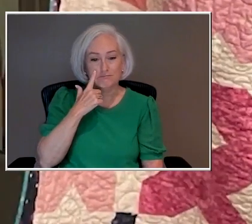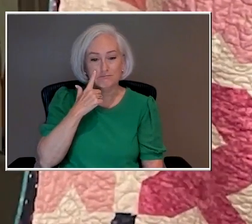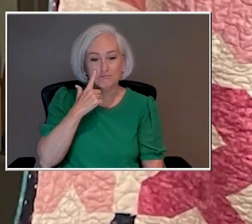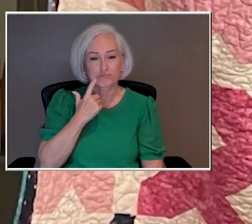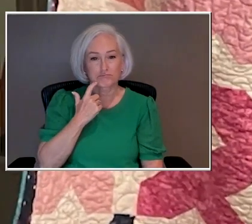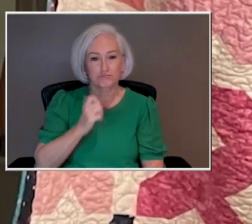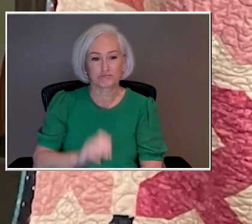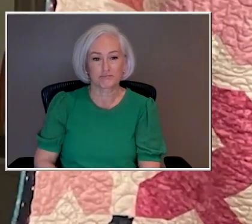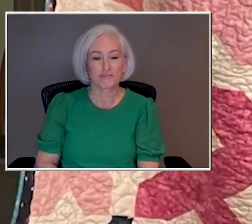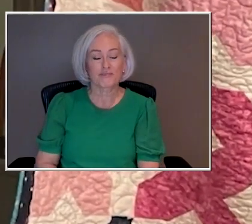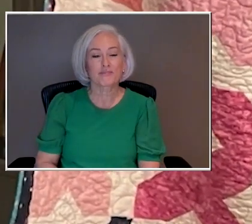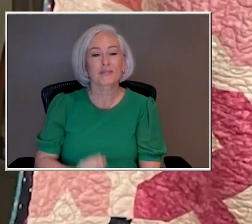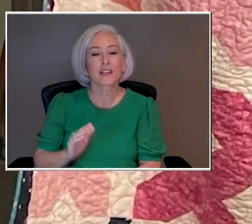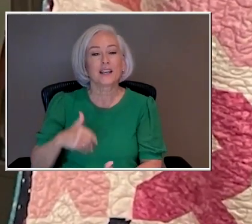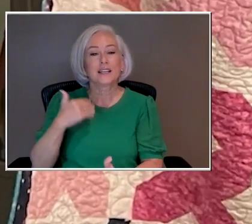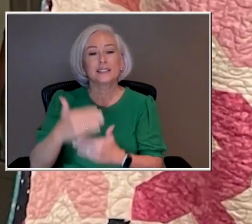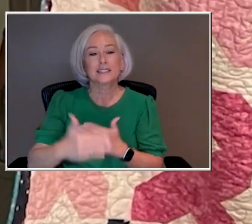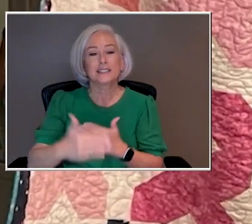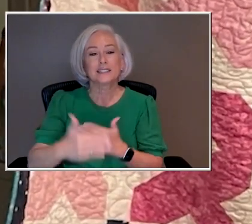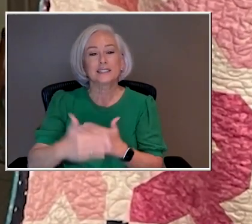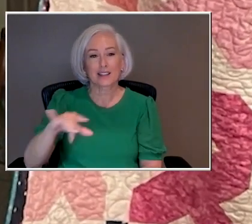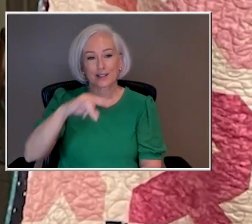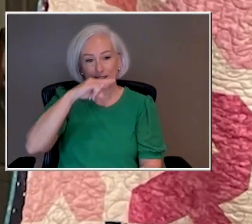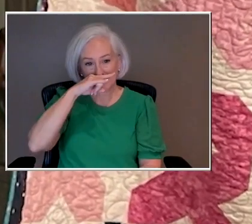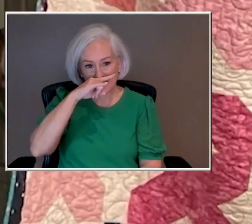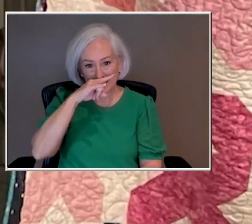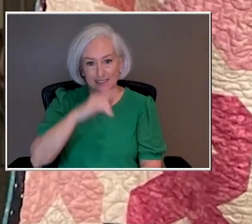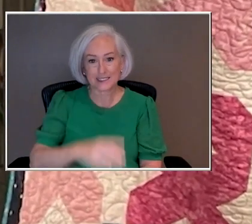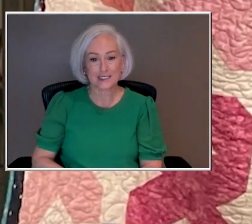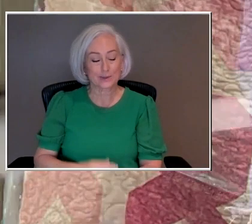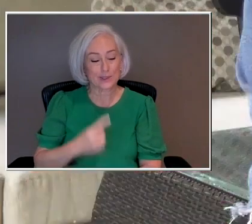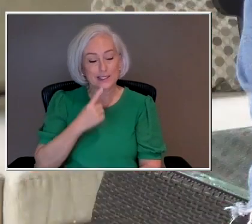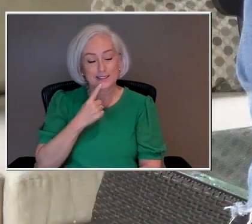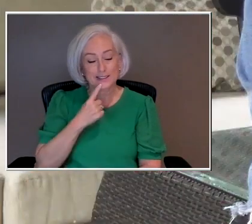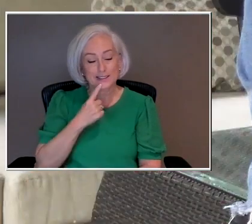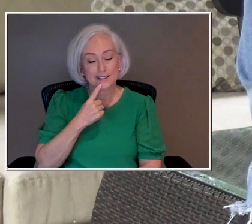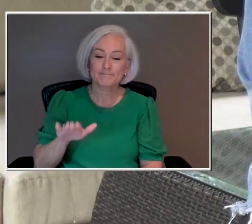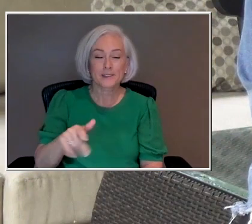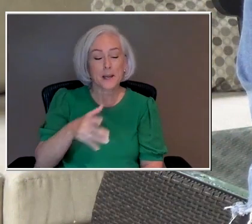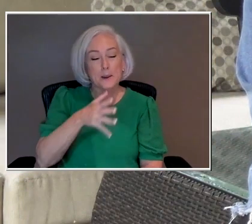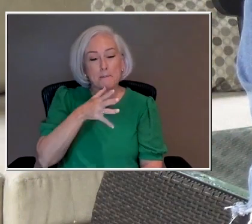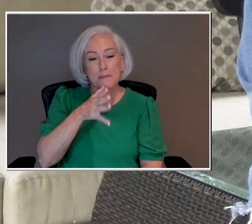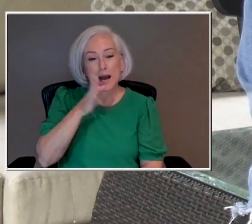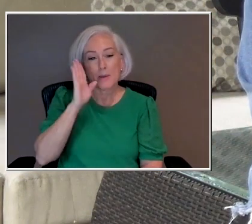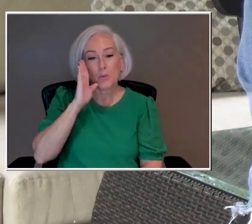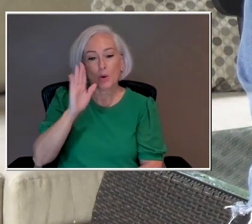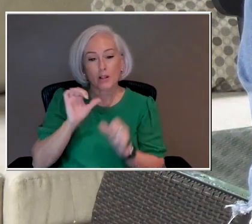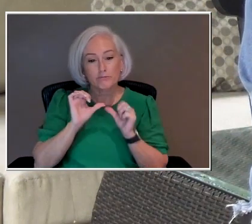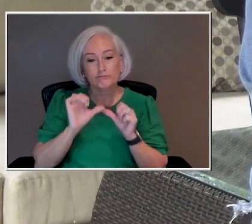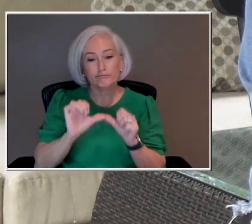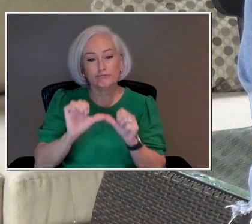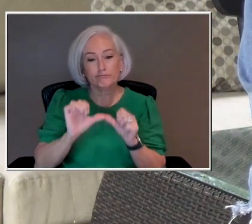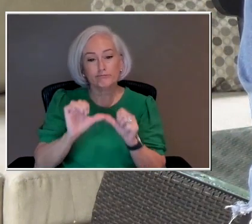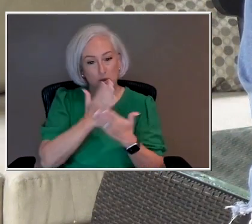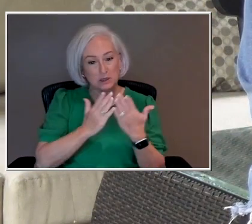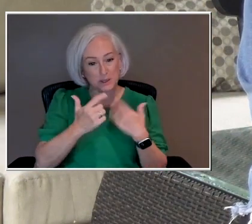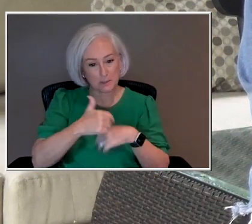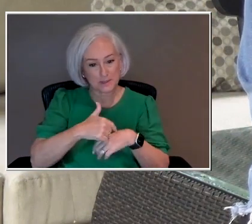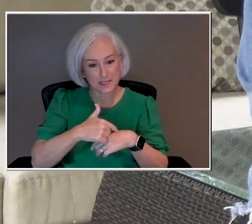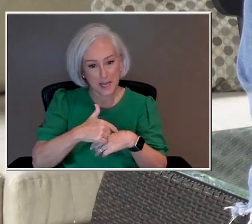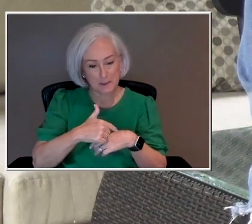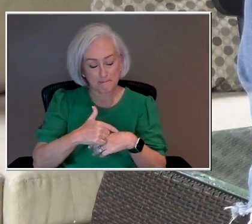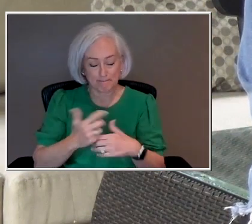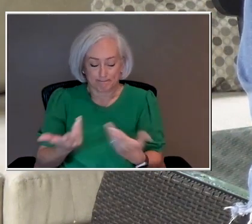Next, telling their kids. We just kind of told them that Mommy was going to be sick for a little bit. How do you tell your kids that you have cancer